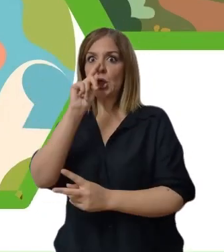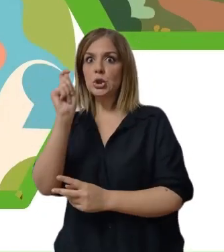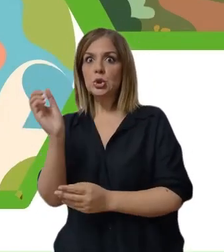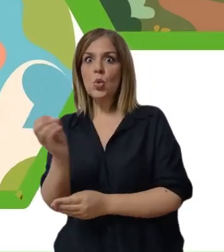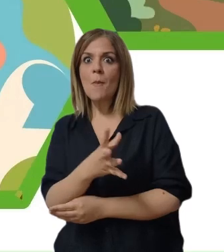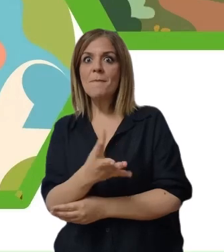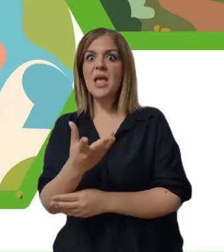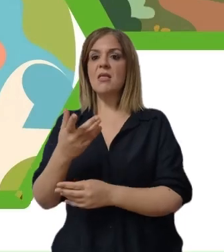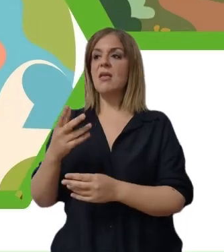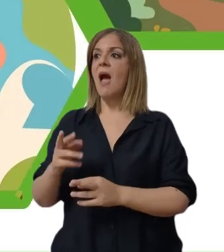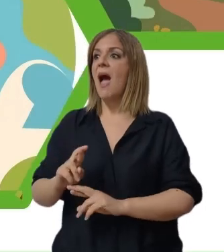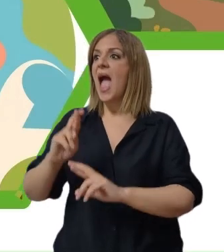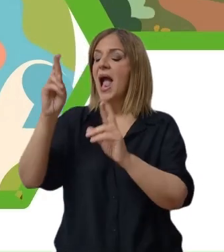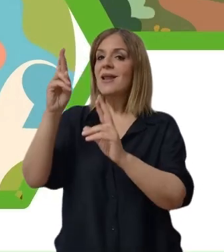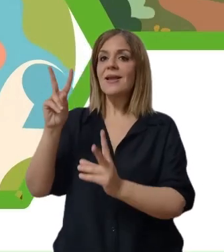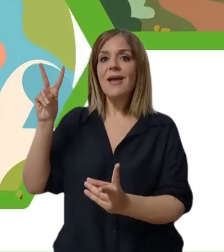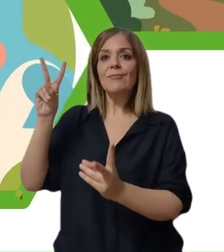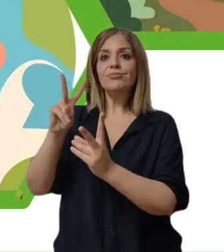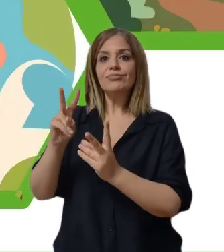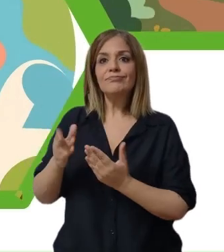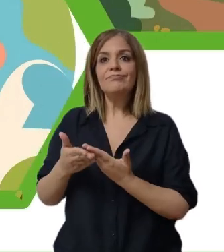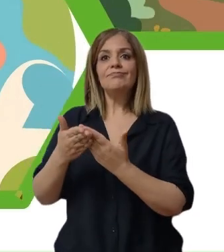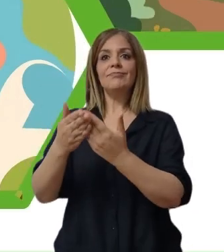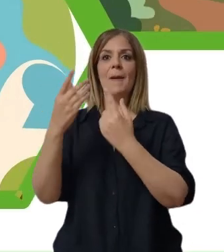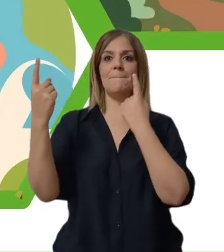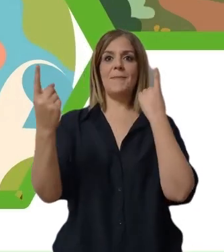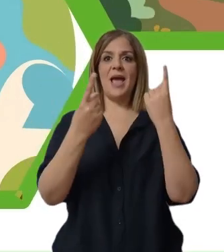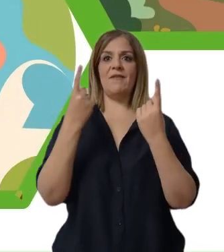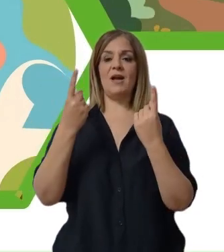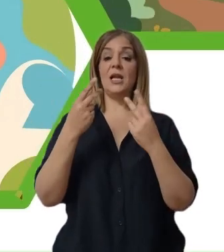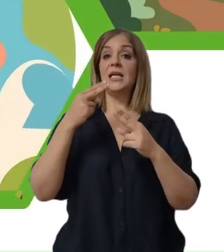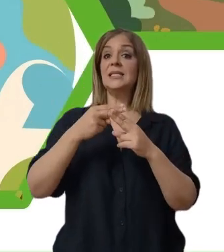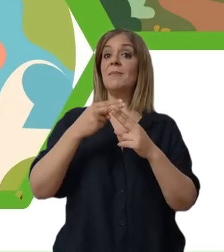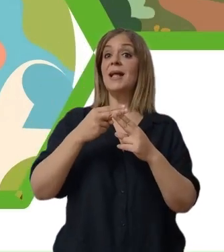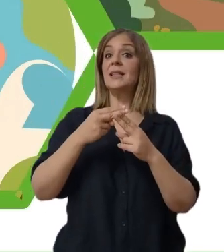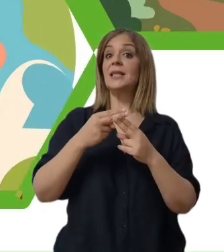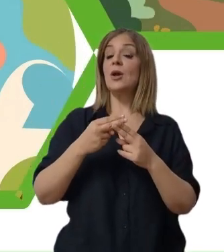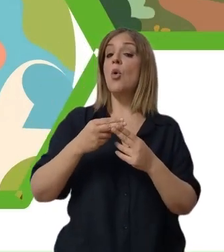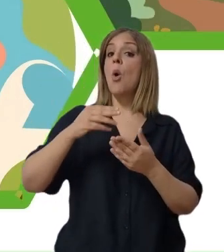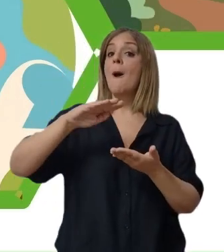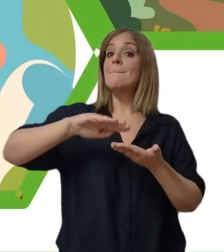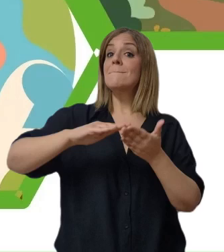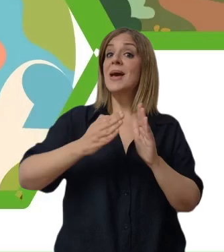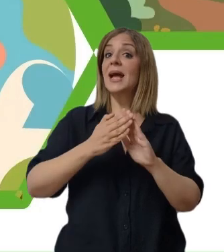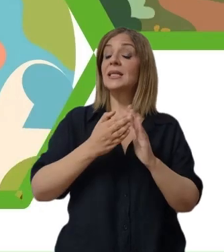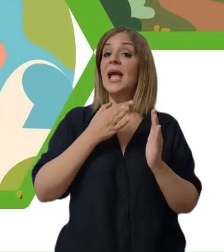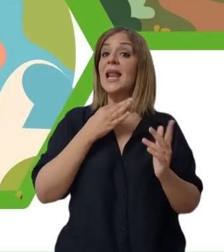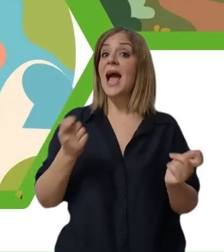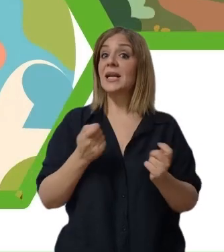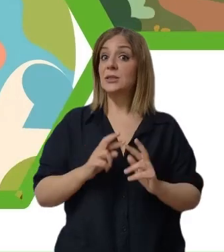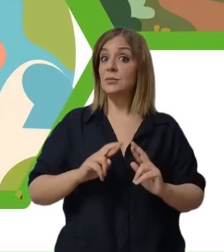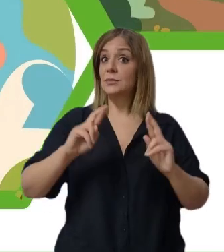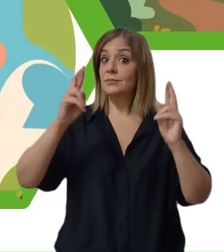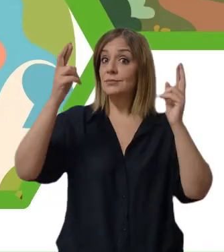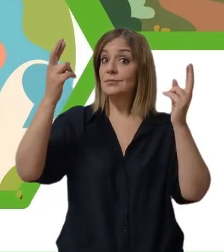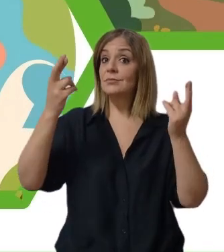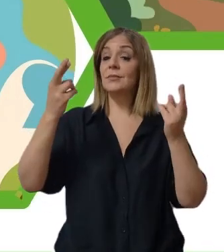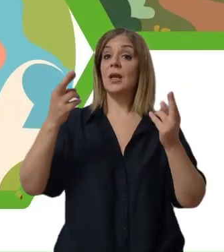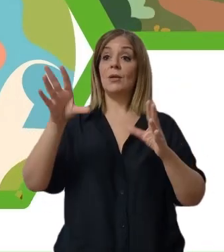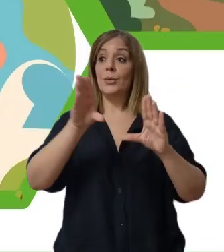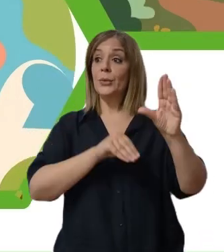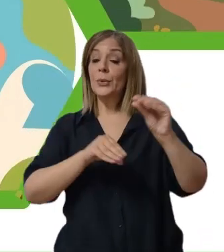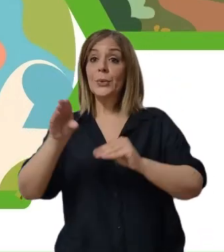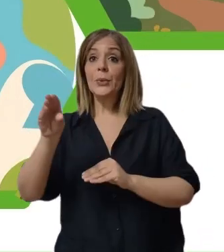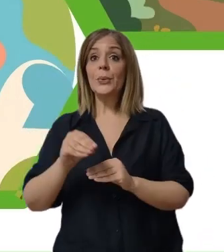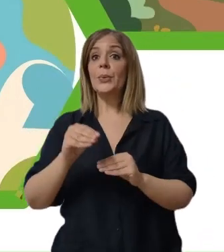that are eco-friendly. Key practices include use energy, water, materials efficiently. So